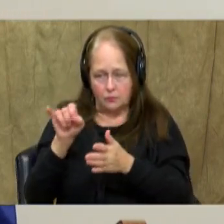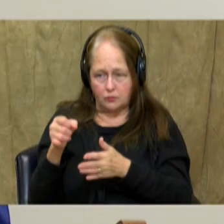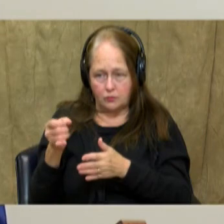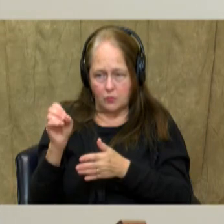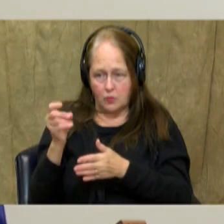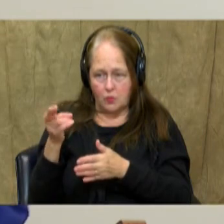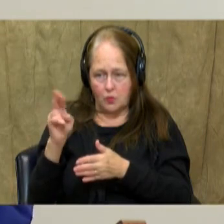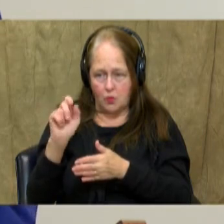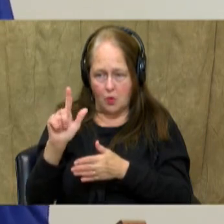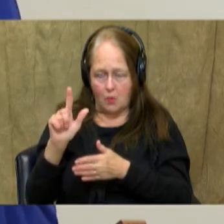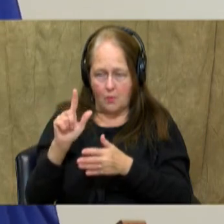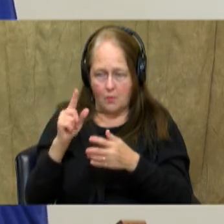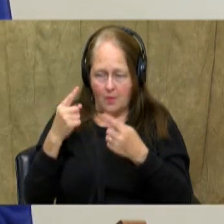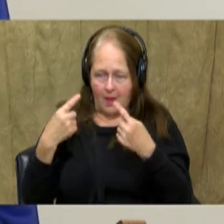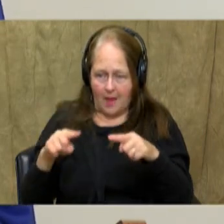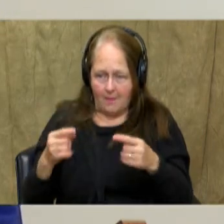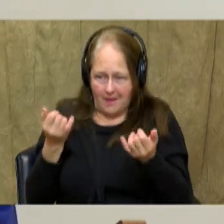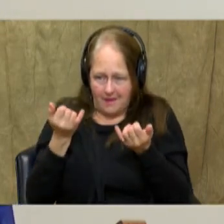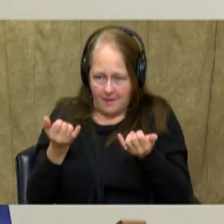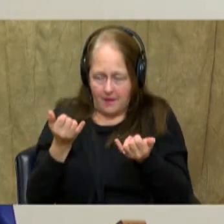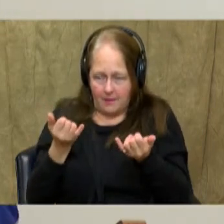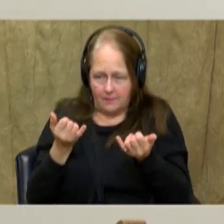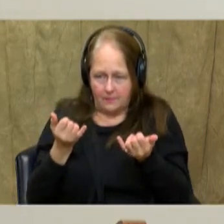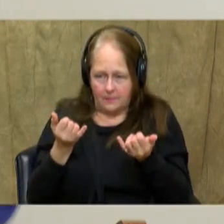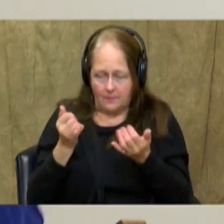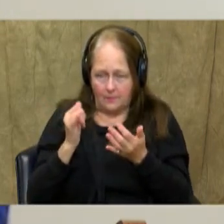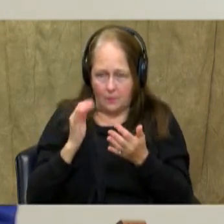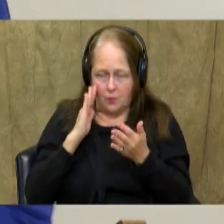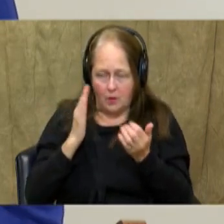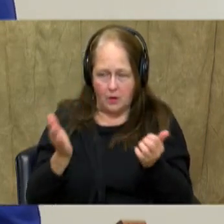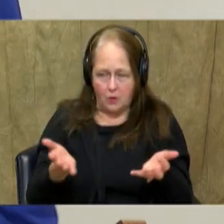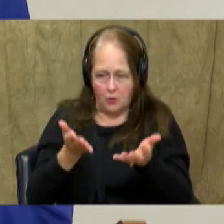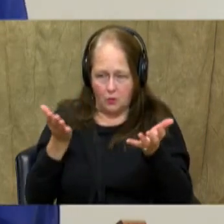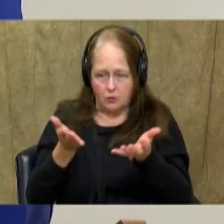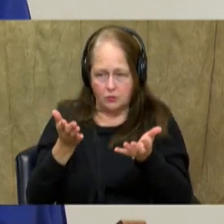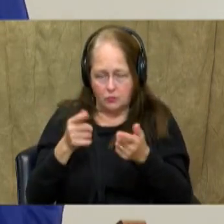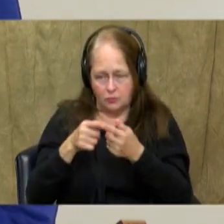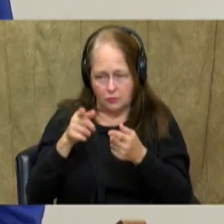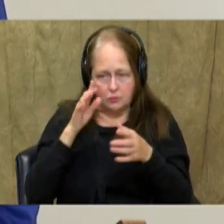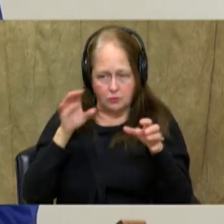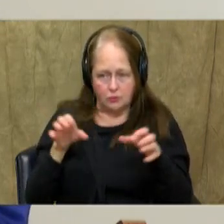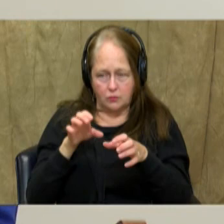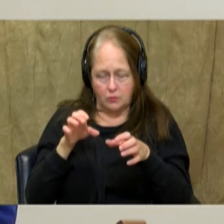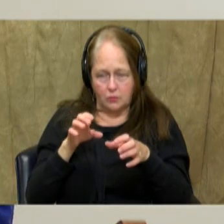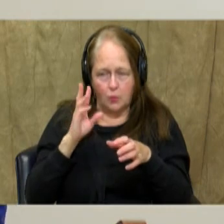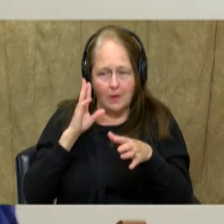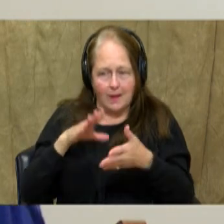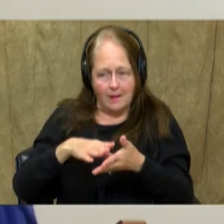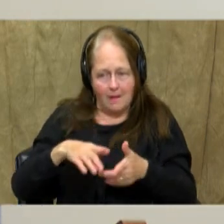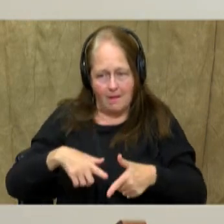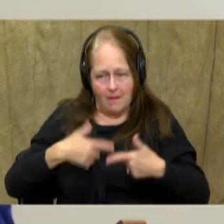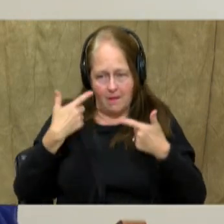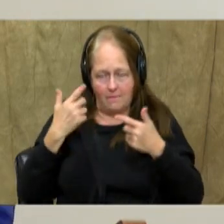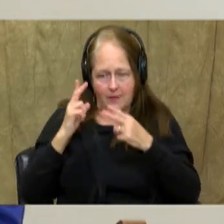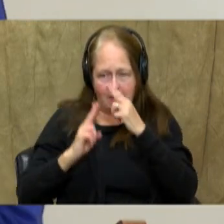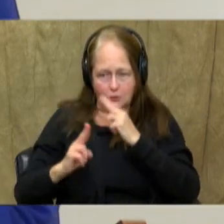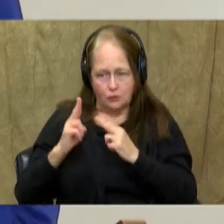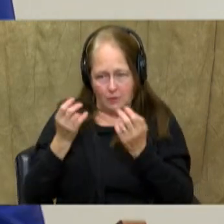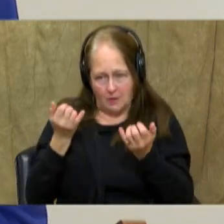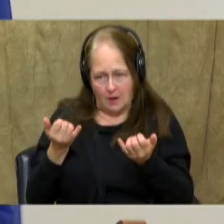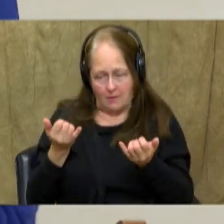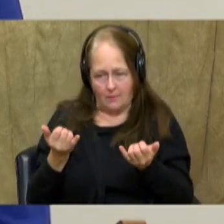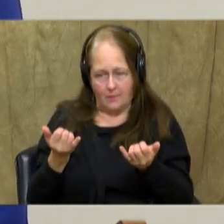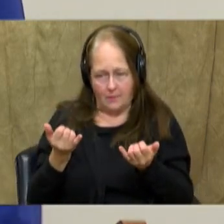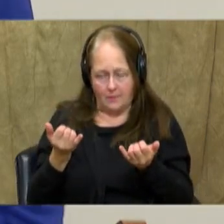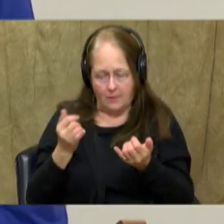of some sort to record things that are happening right now, I encourage you to do that because we are living history as we speak.